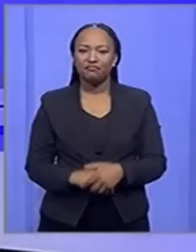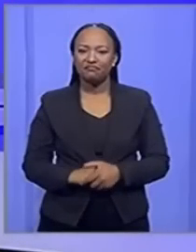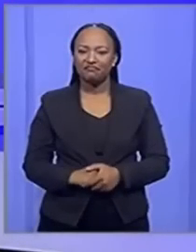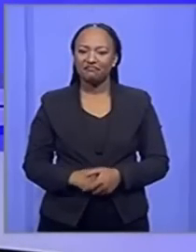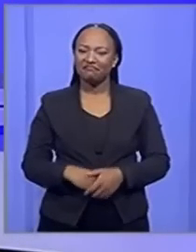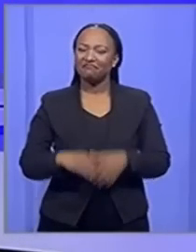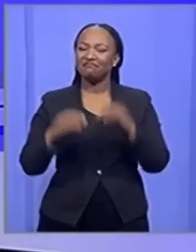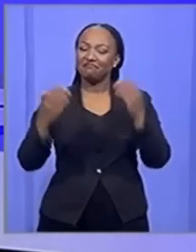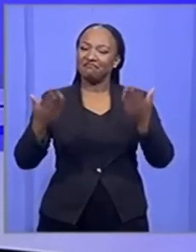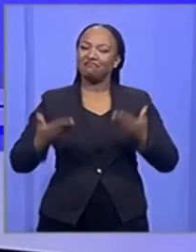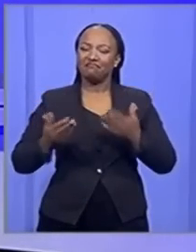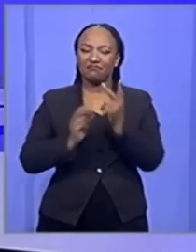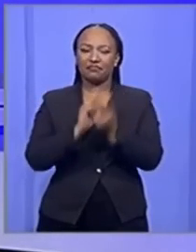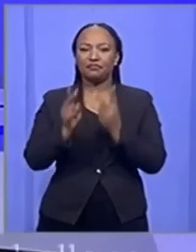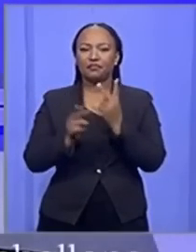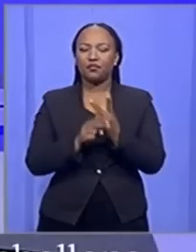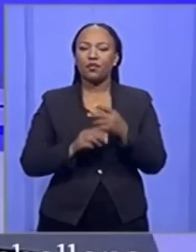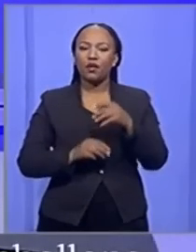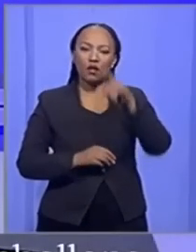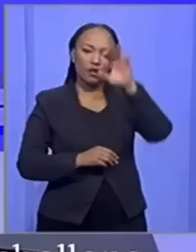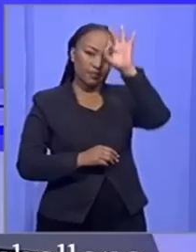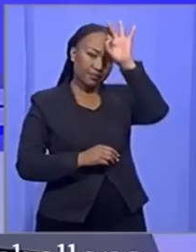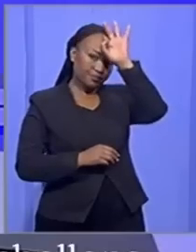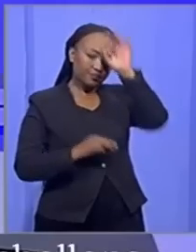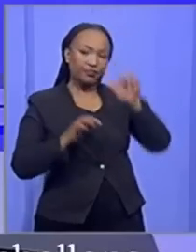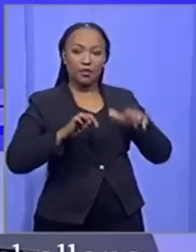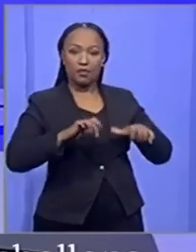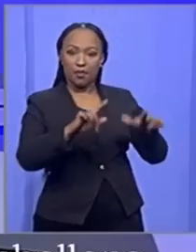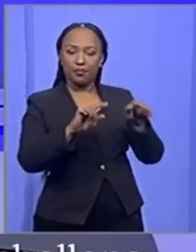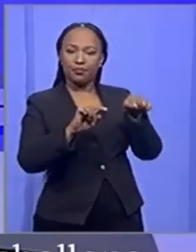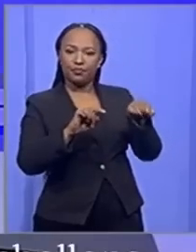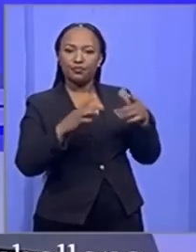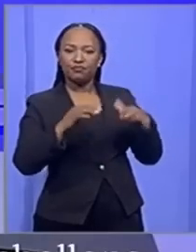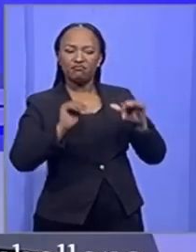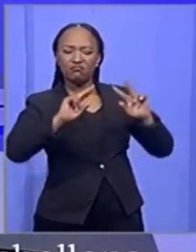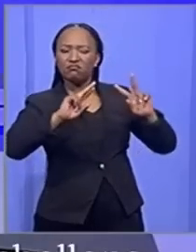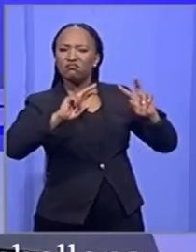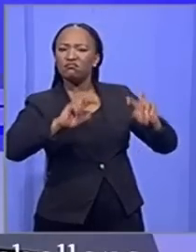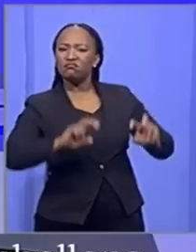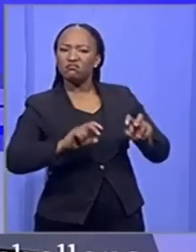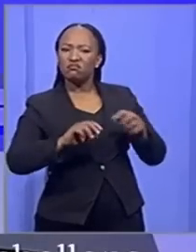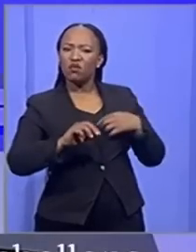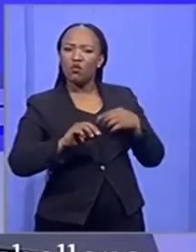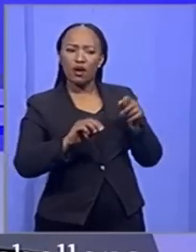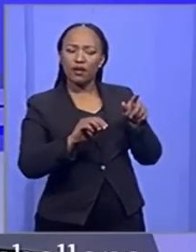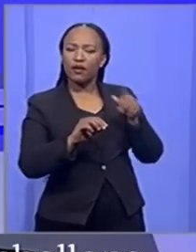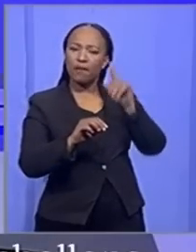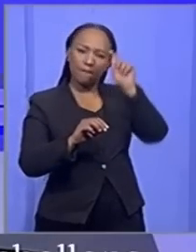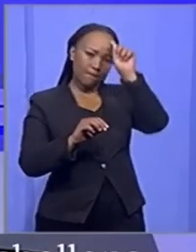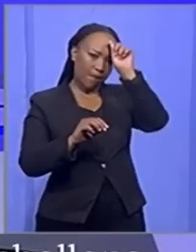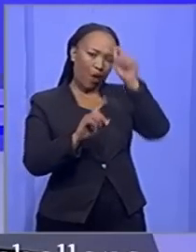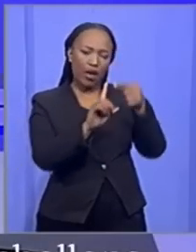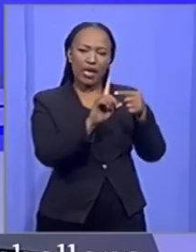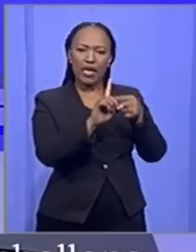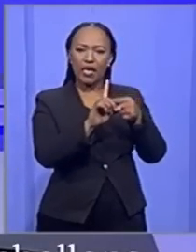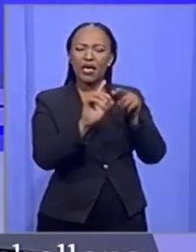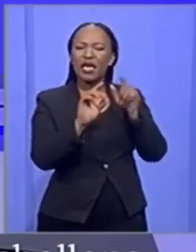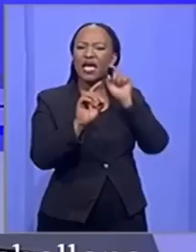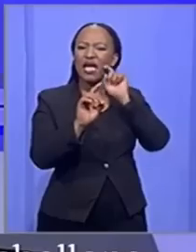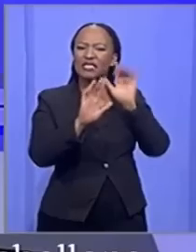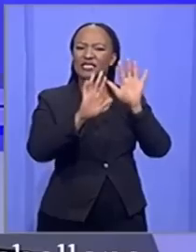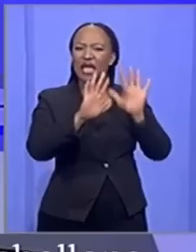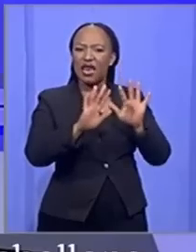Bešong re sa le amogela maphodisa province ya Limpopo a nyakiša molato wa go thopa le go tšhabetša mošimane wa mengwaga e 10 komeng.